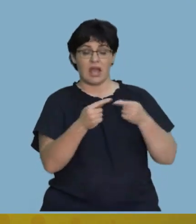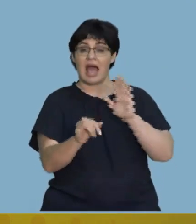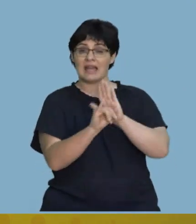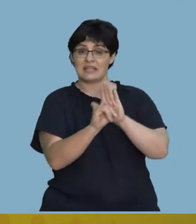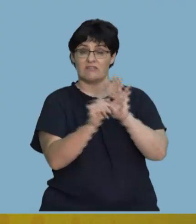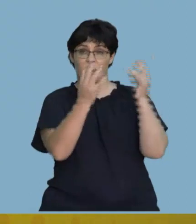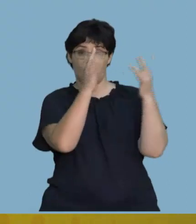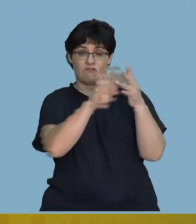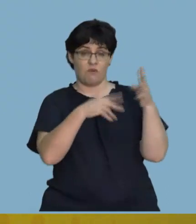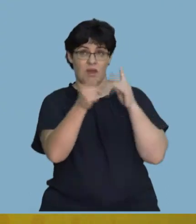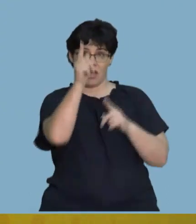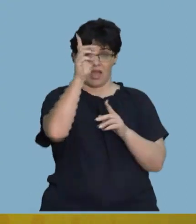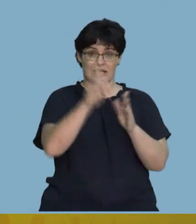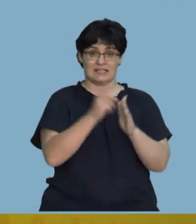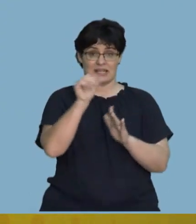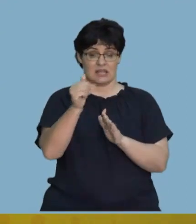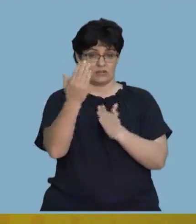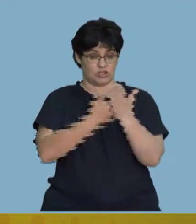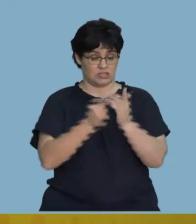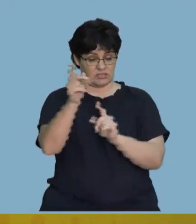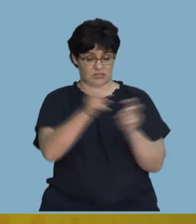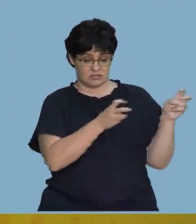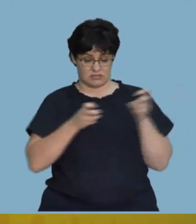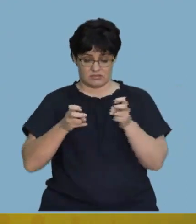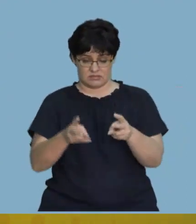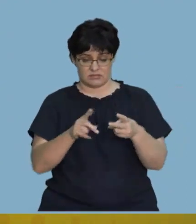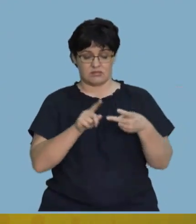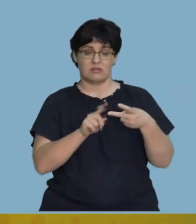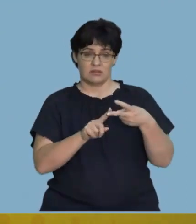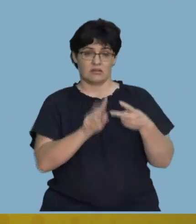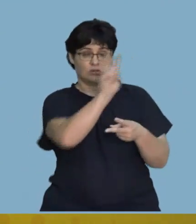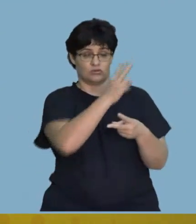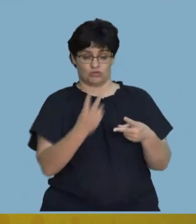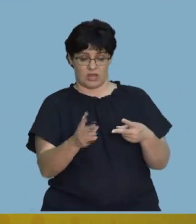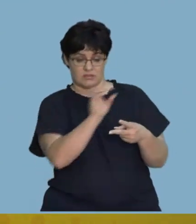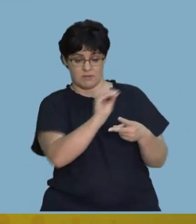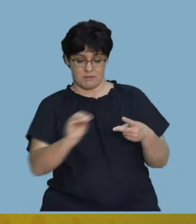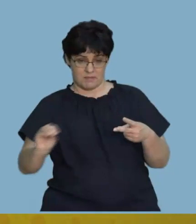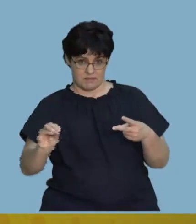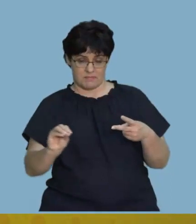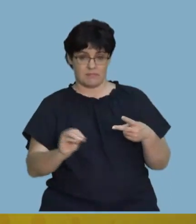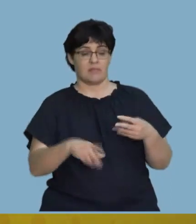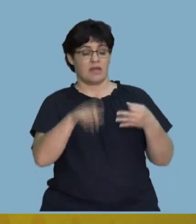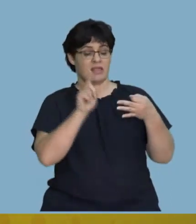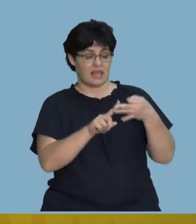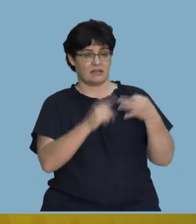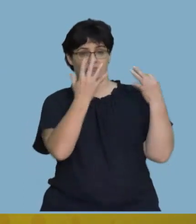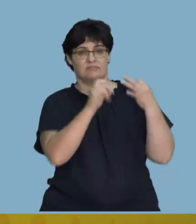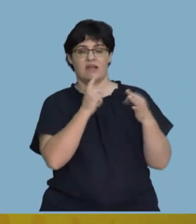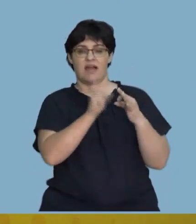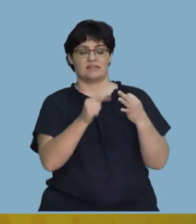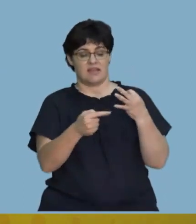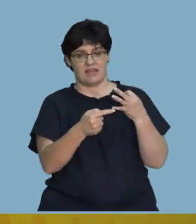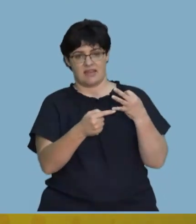formula from the data sheet, doing the necessary conversions before substituting, okay, and then carrying out